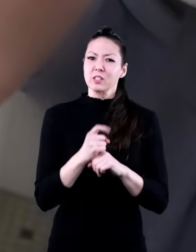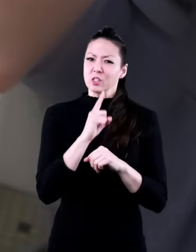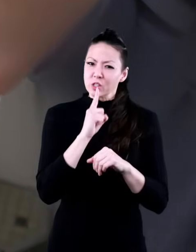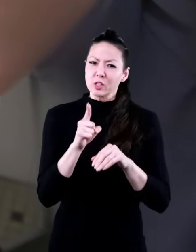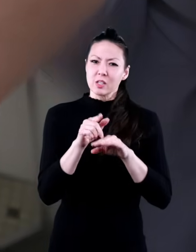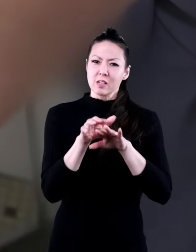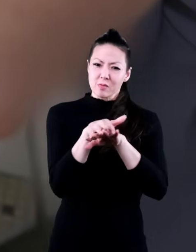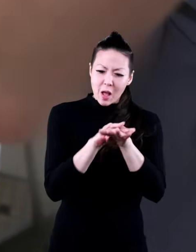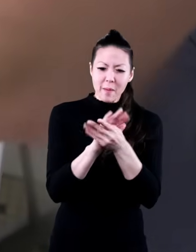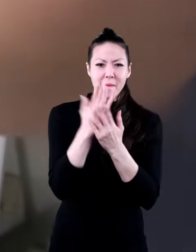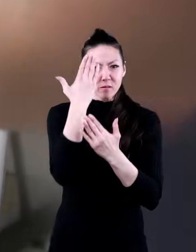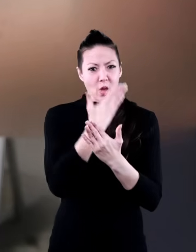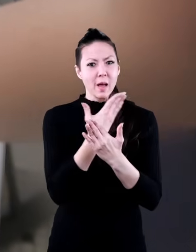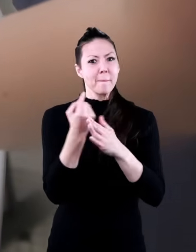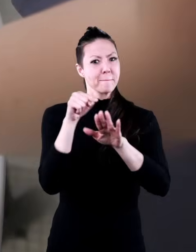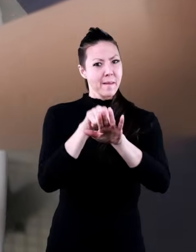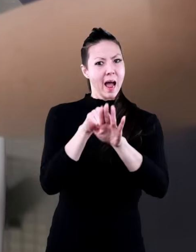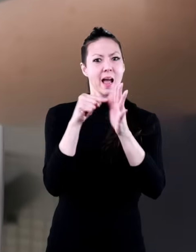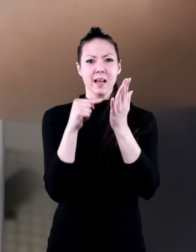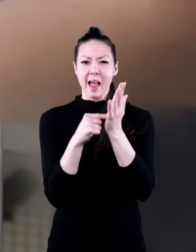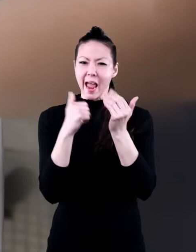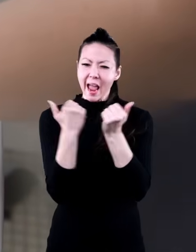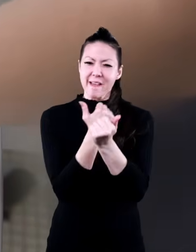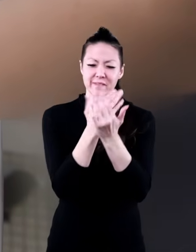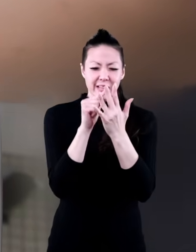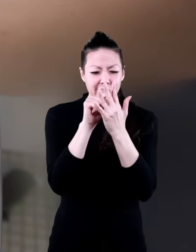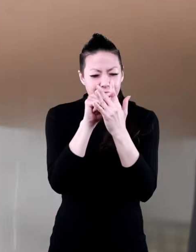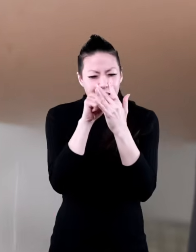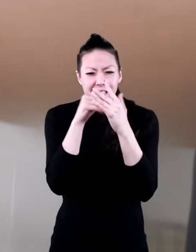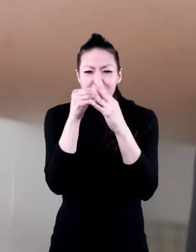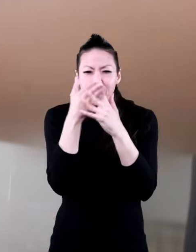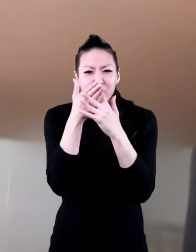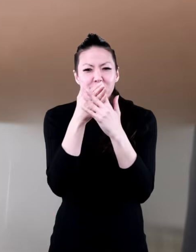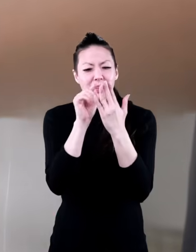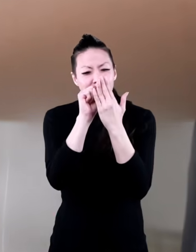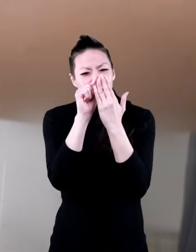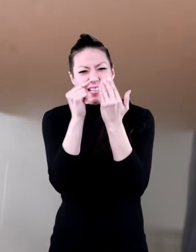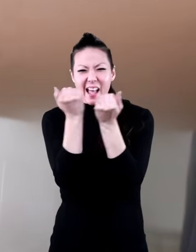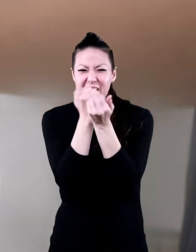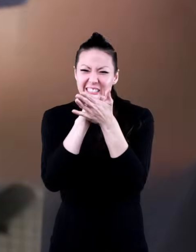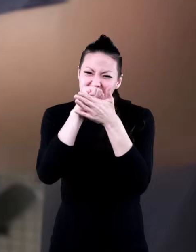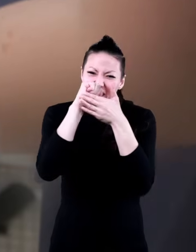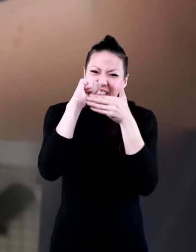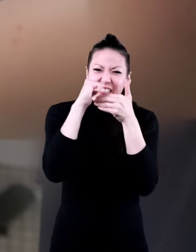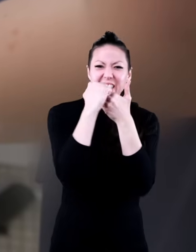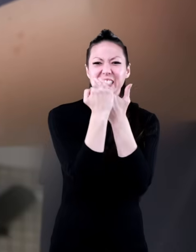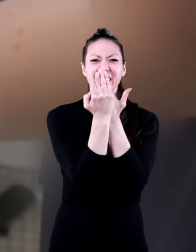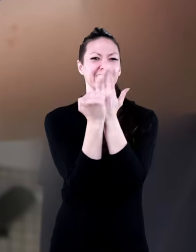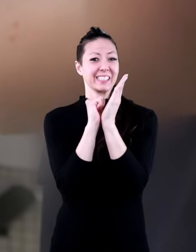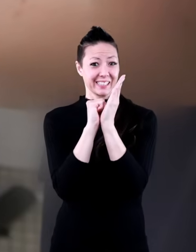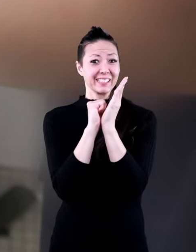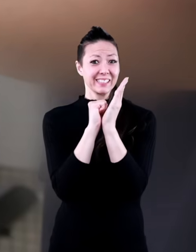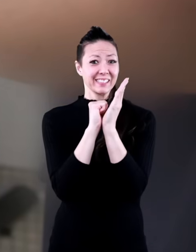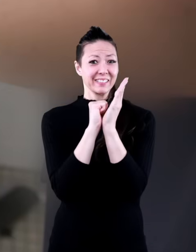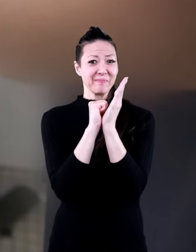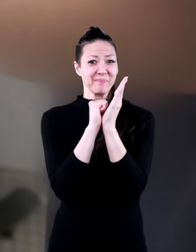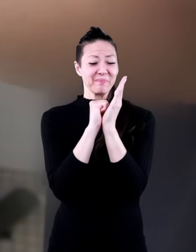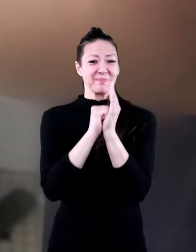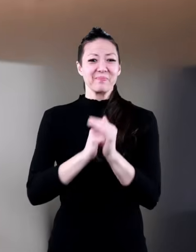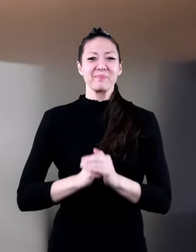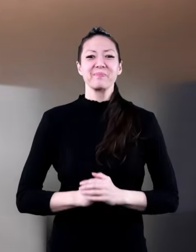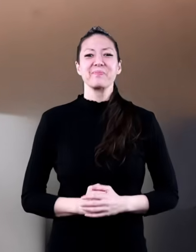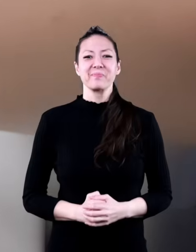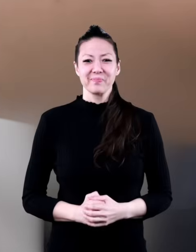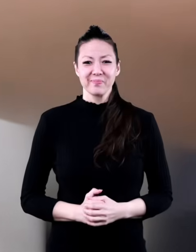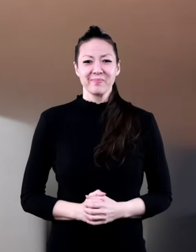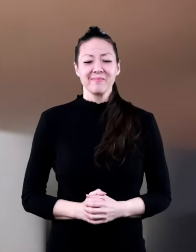sure you rub both the fronts and backs of your hands in between your fingers and under your fingernails and around